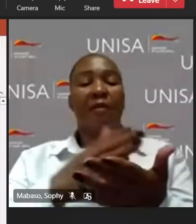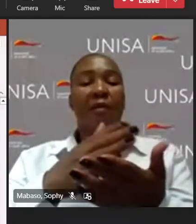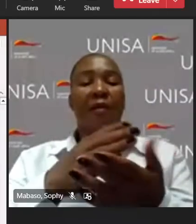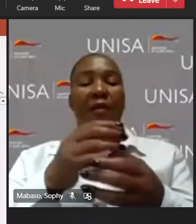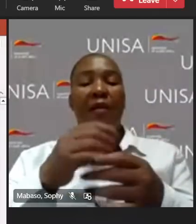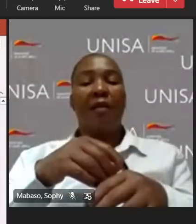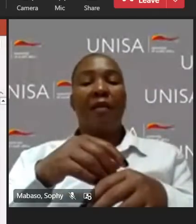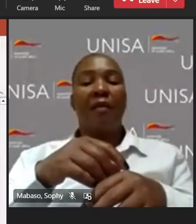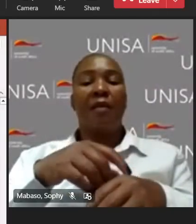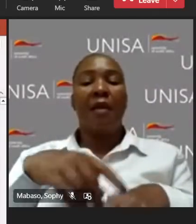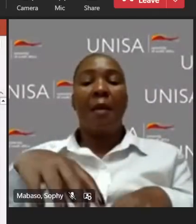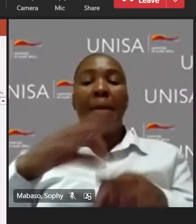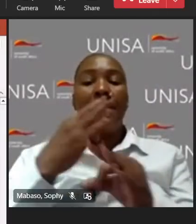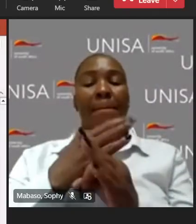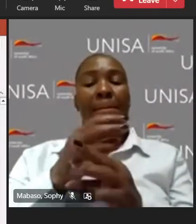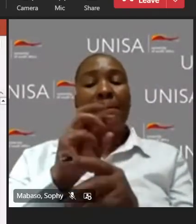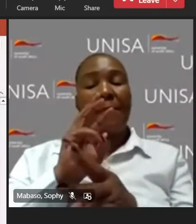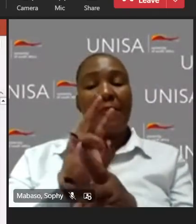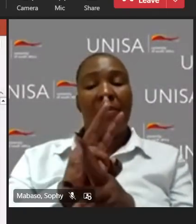a spouse,